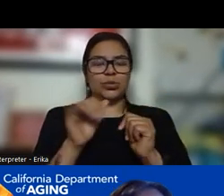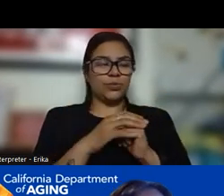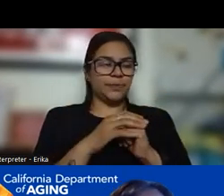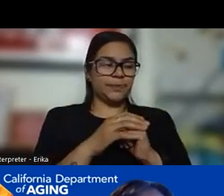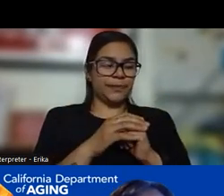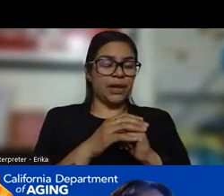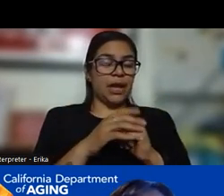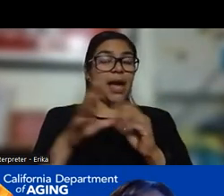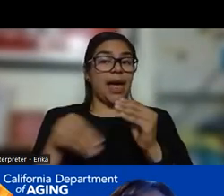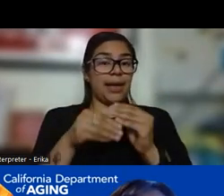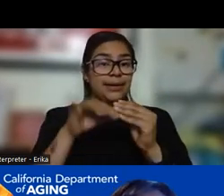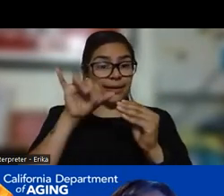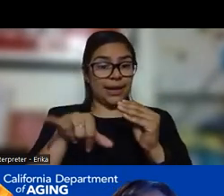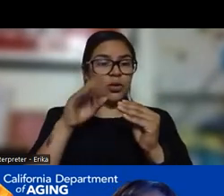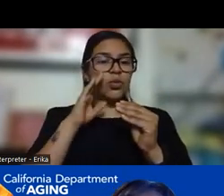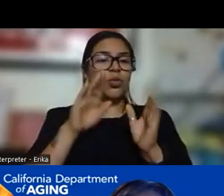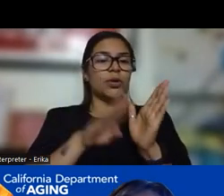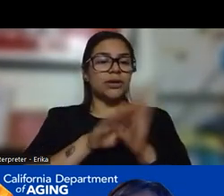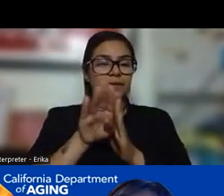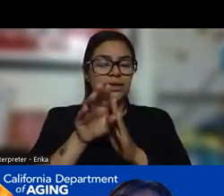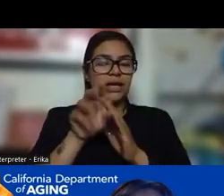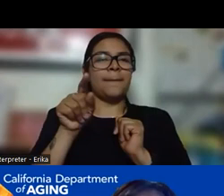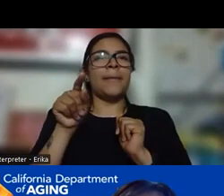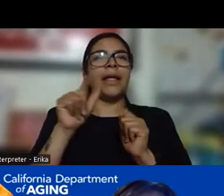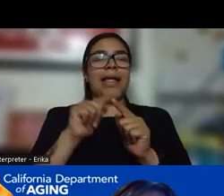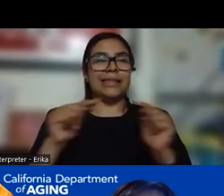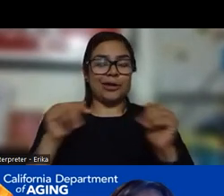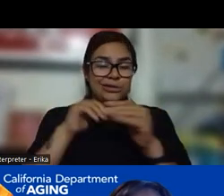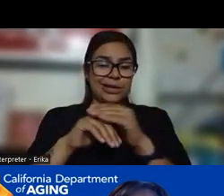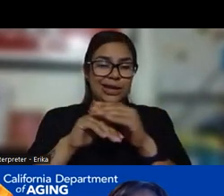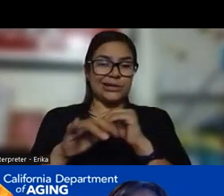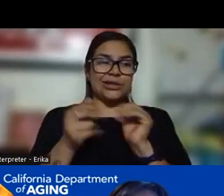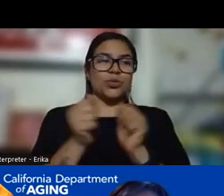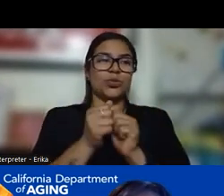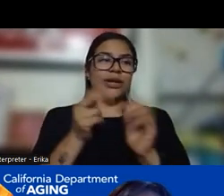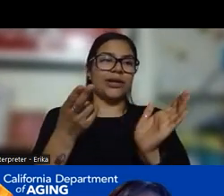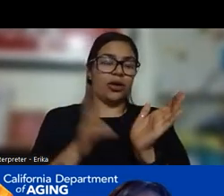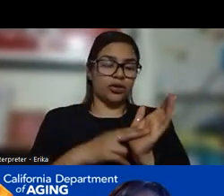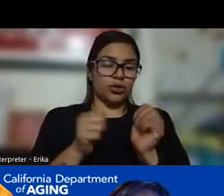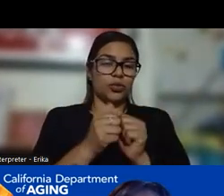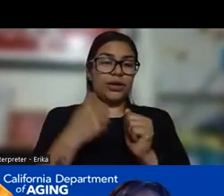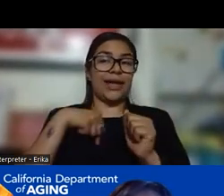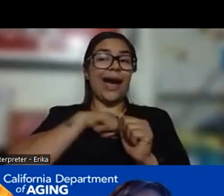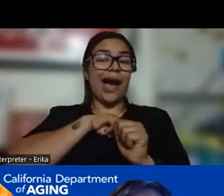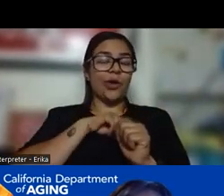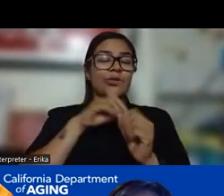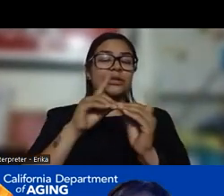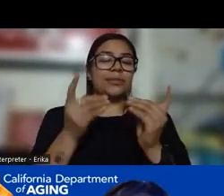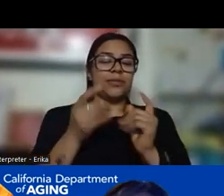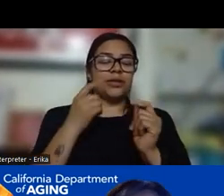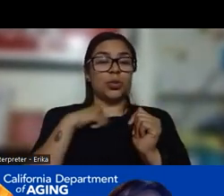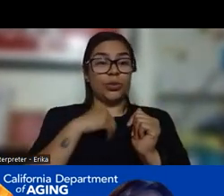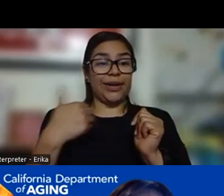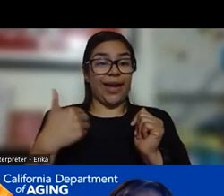we will be developing our own language access policy through contracts at our department so that we have the